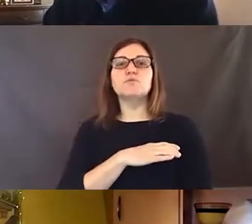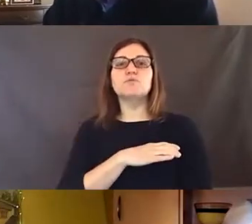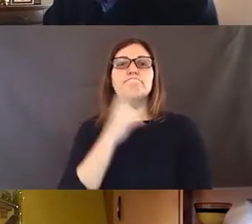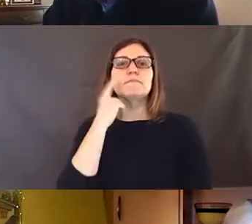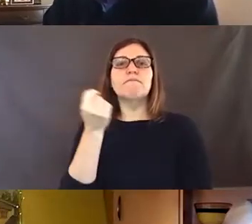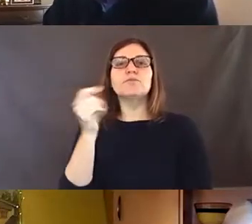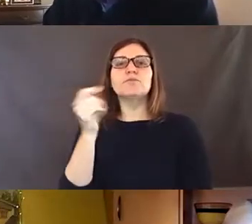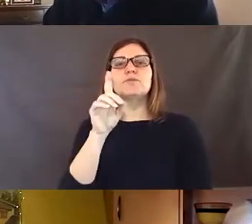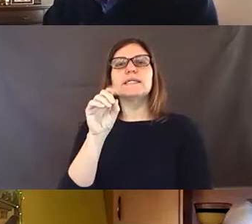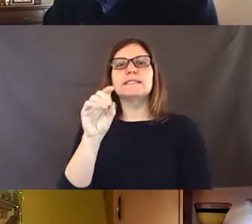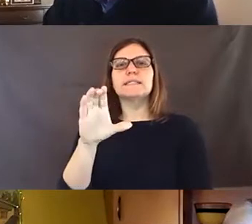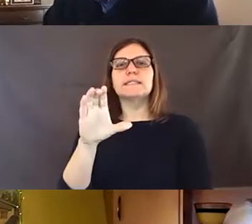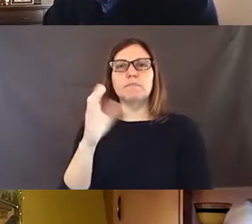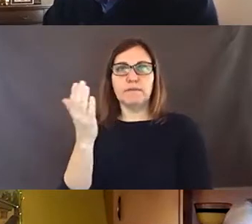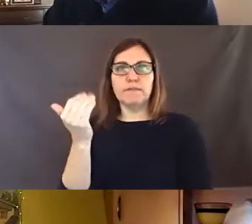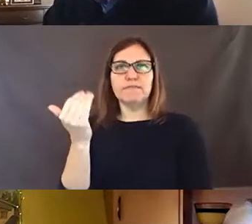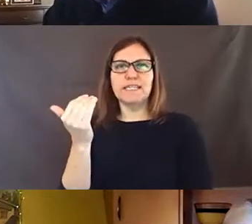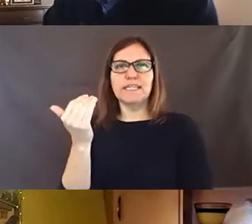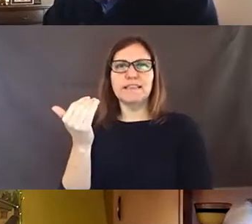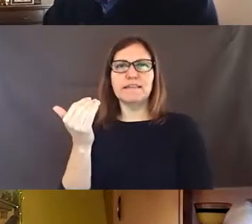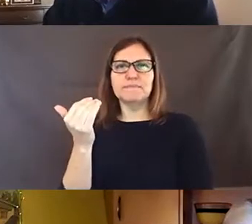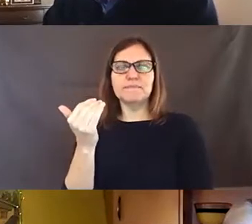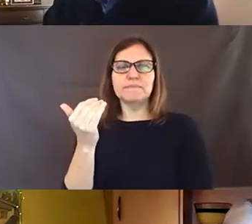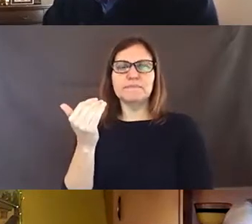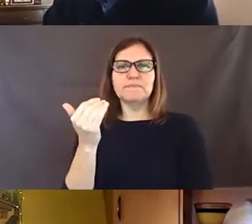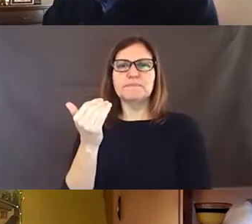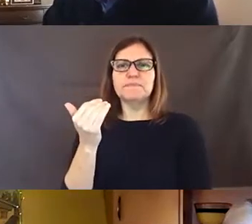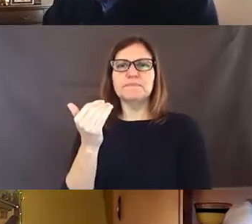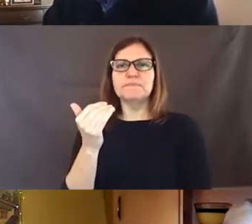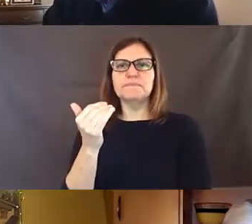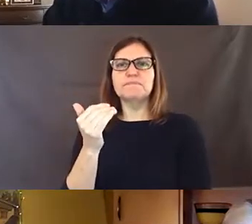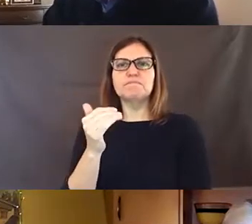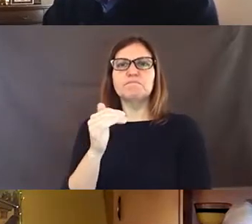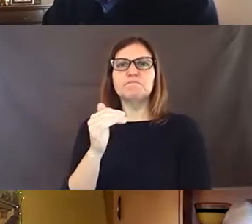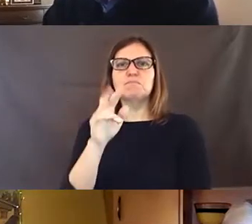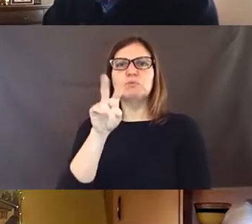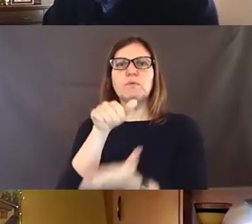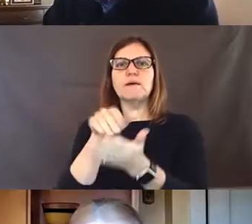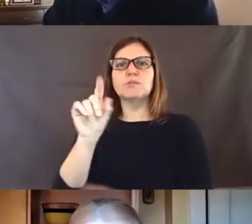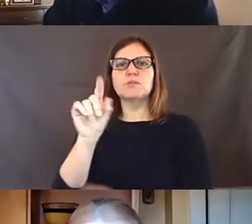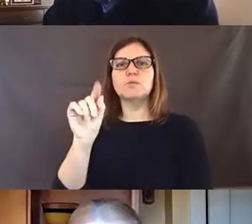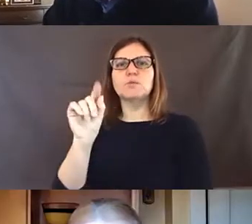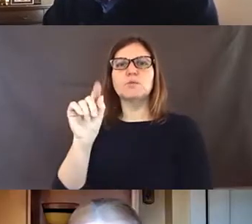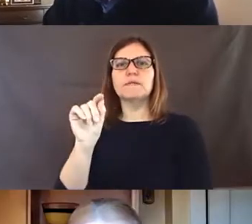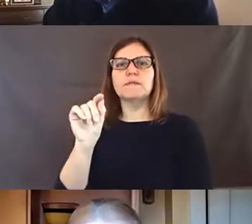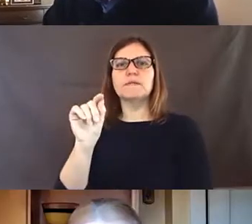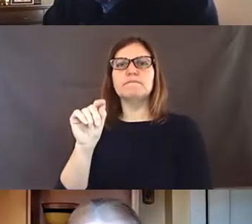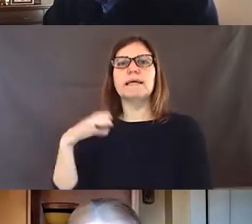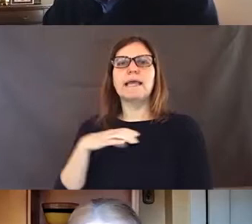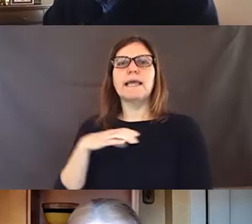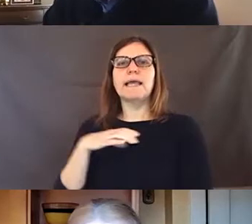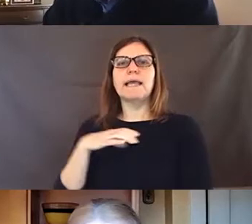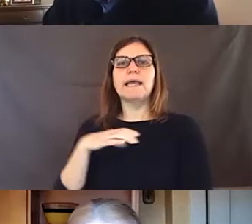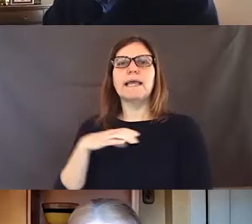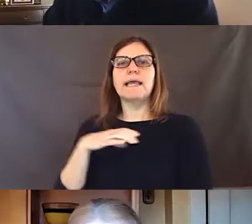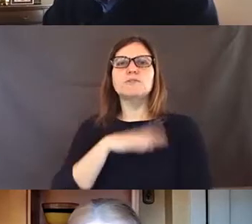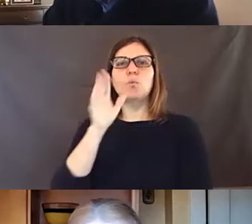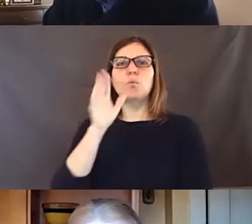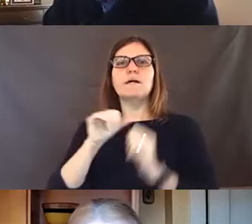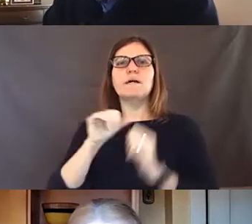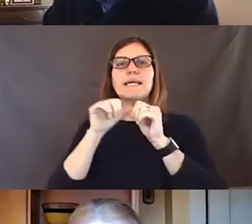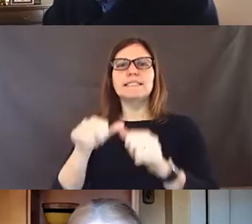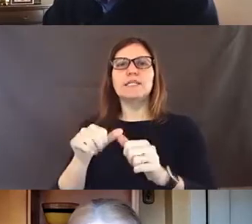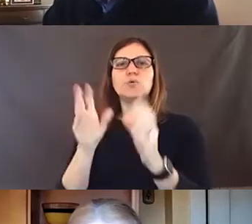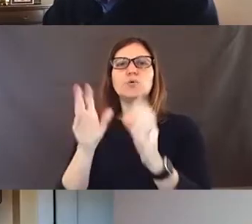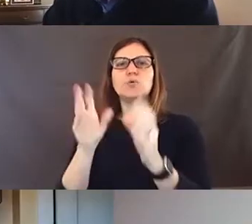December 15th, 2020. Council will continue to meet virtually until further notice. All meetings